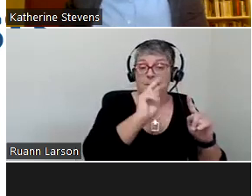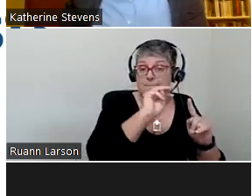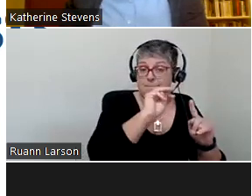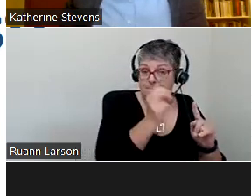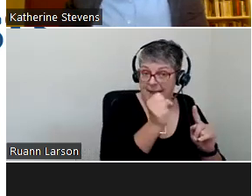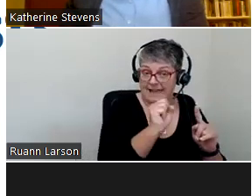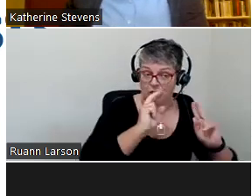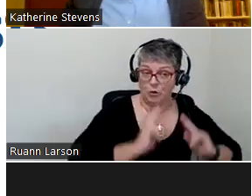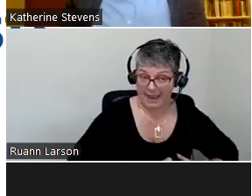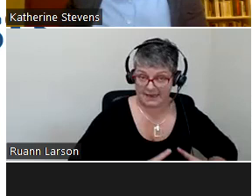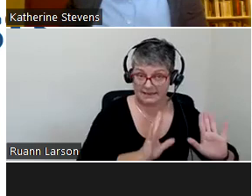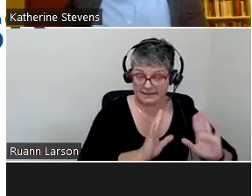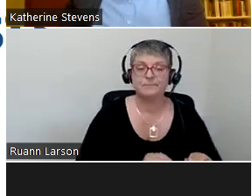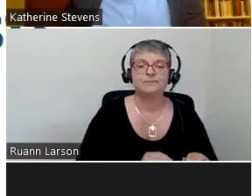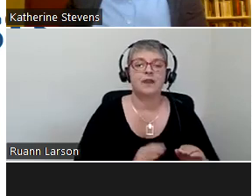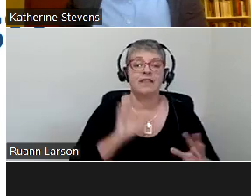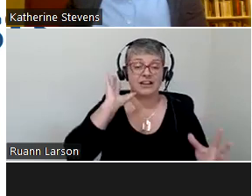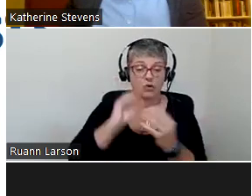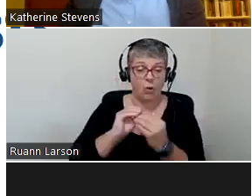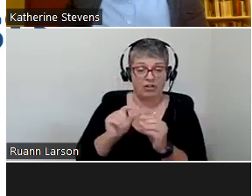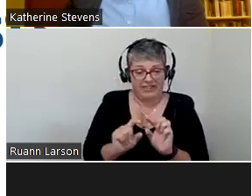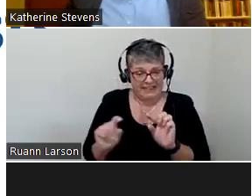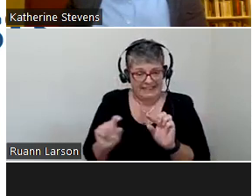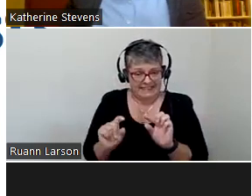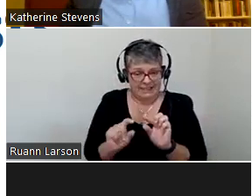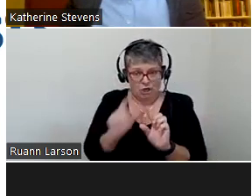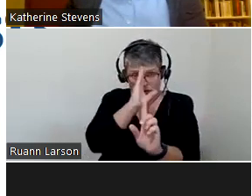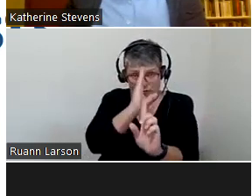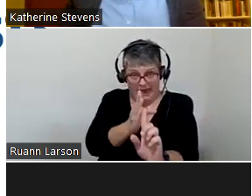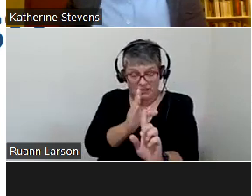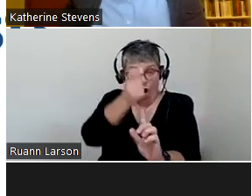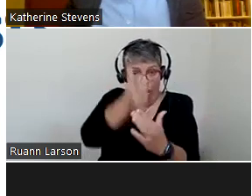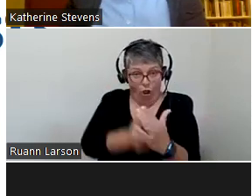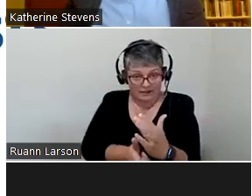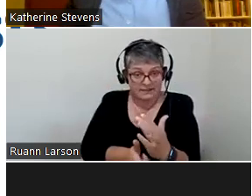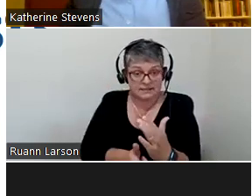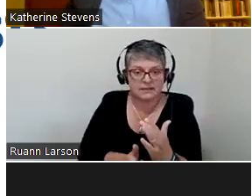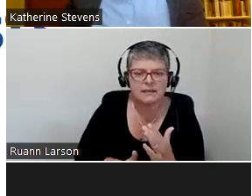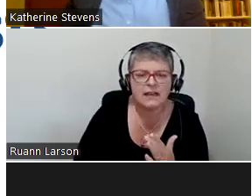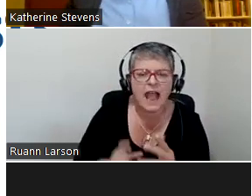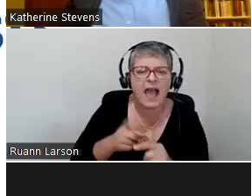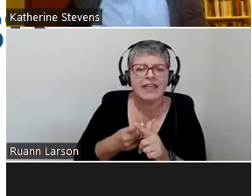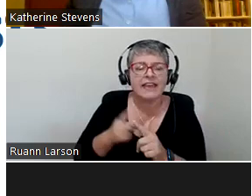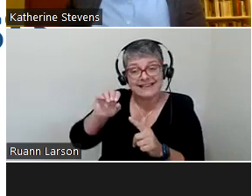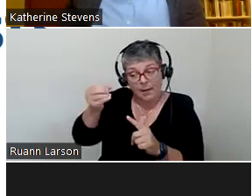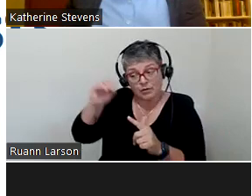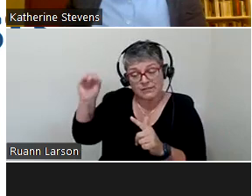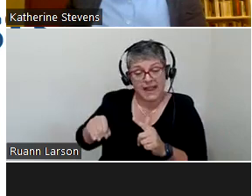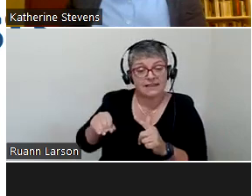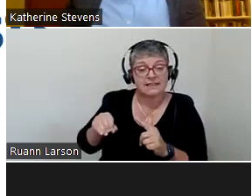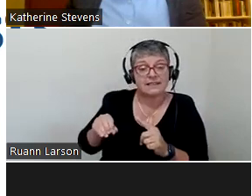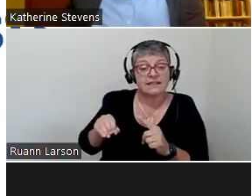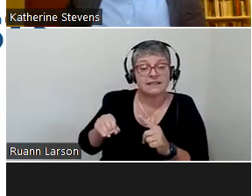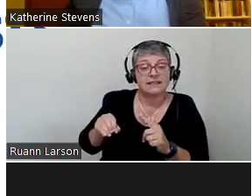They total up to this line here, right, this direct cost line is the total. And then 10%, right,